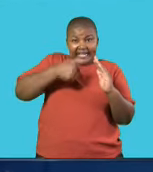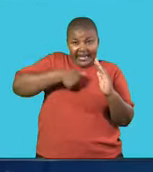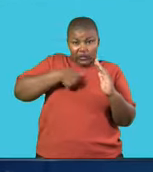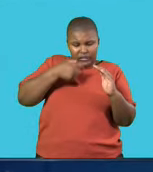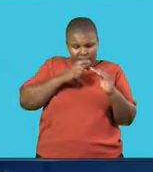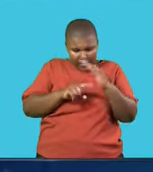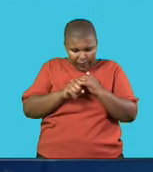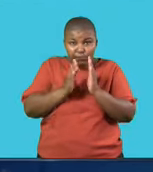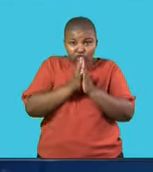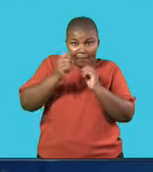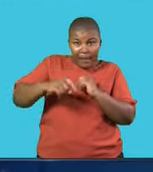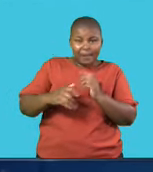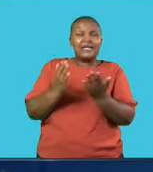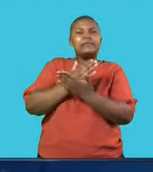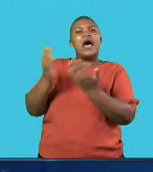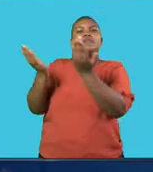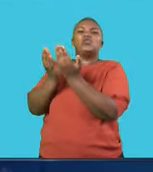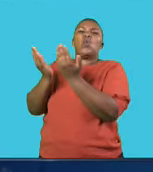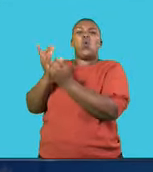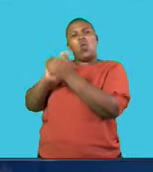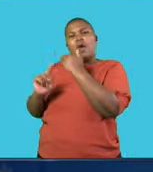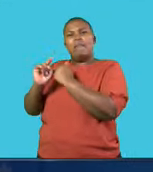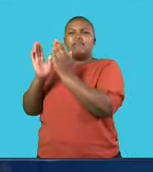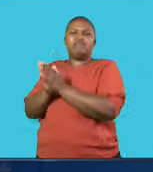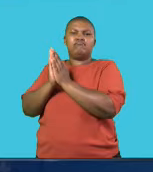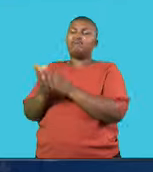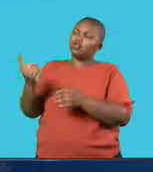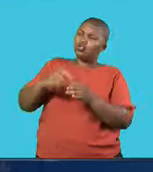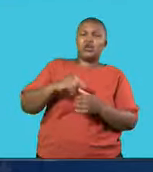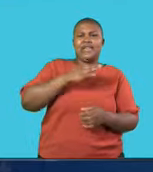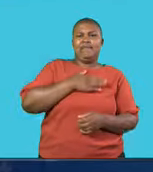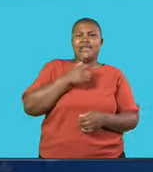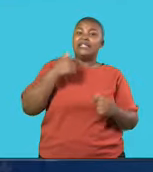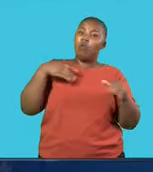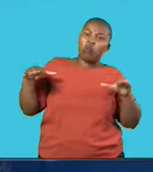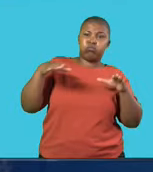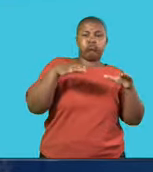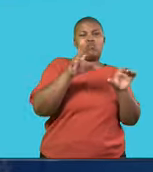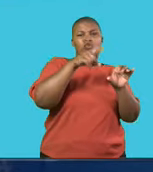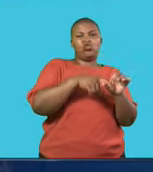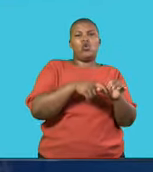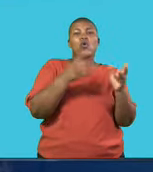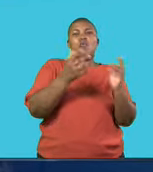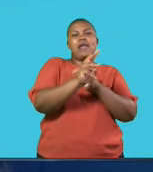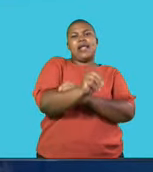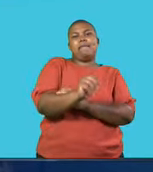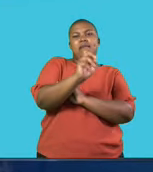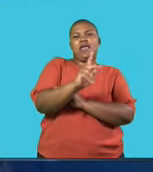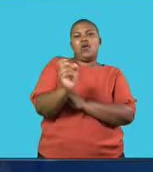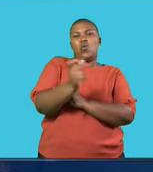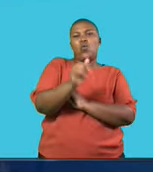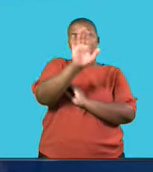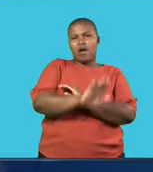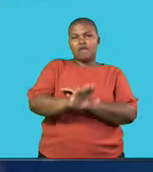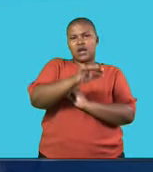Namarikol. Come and join me. Come and join Mukondo Sizwa through All African Alliance Movement,